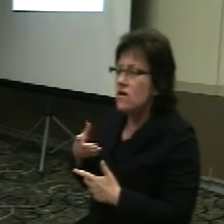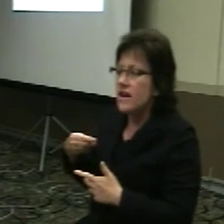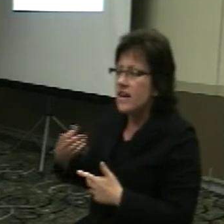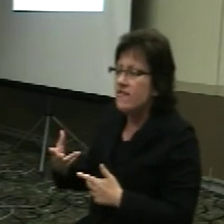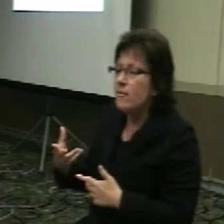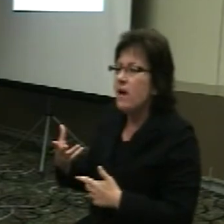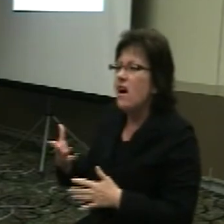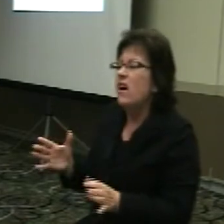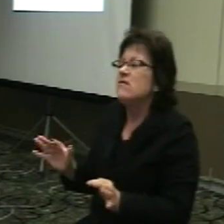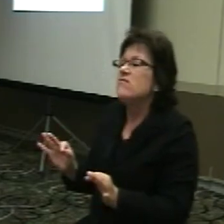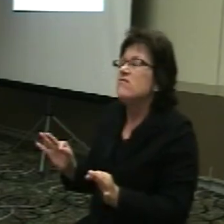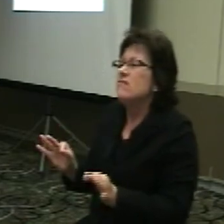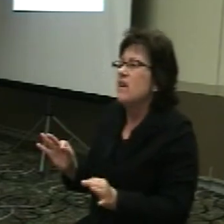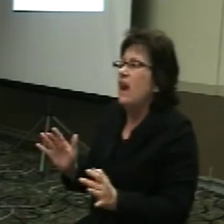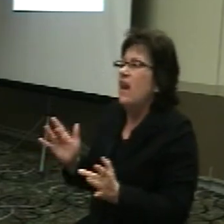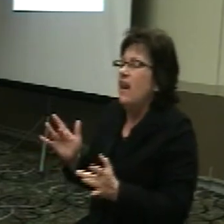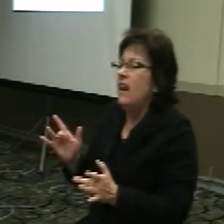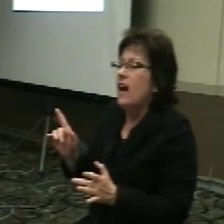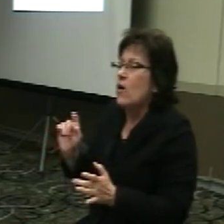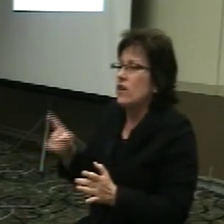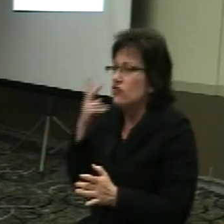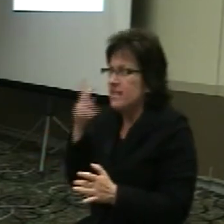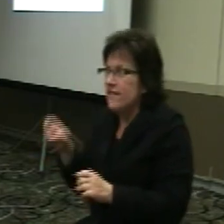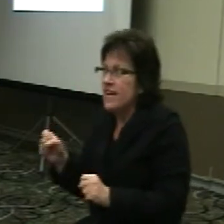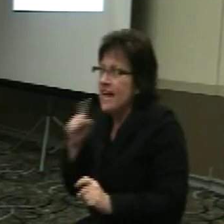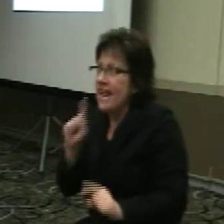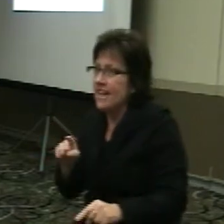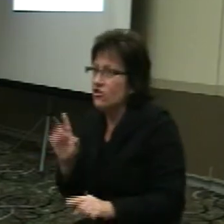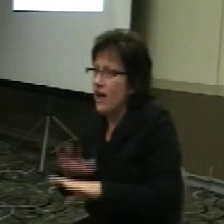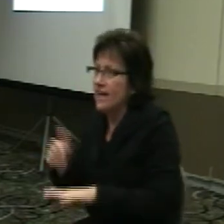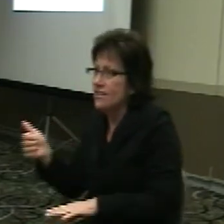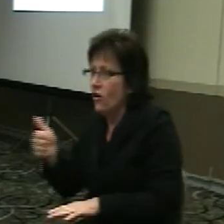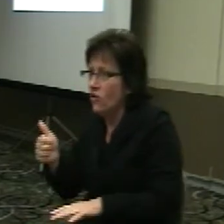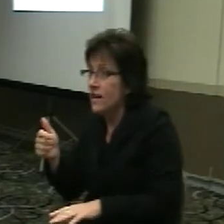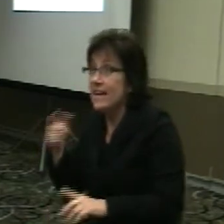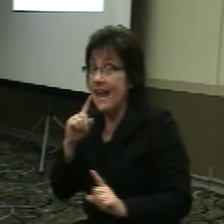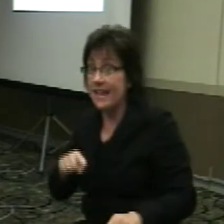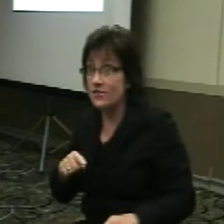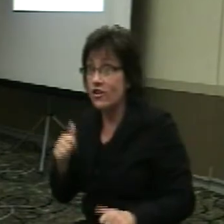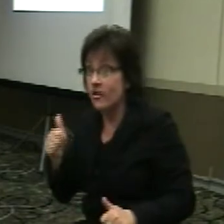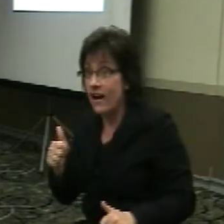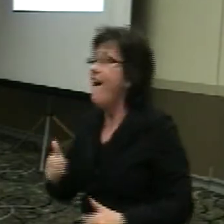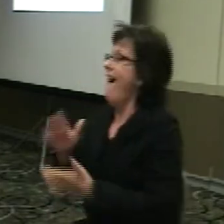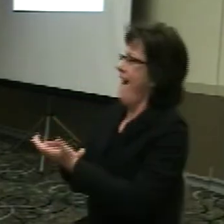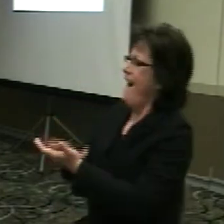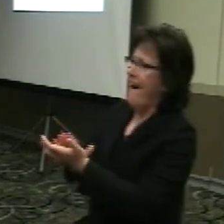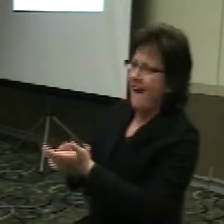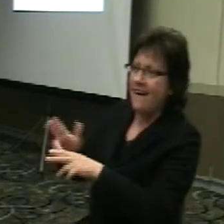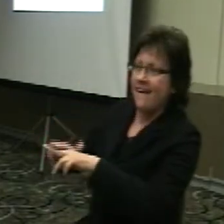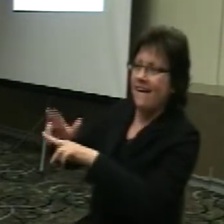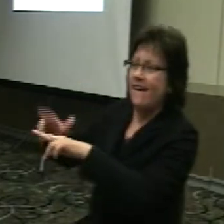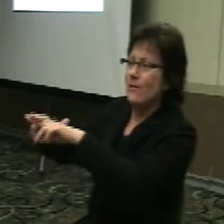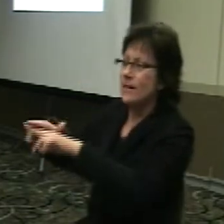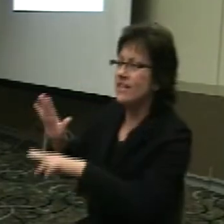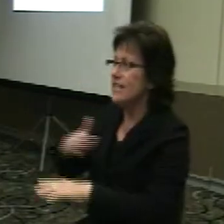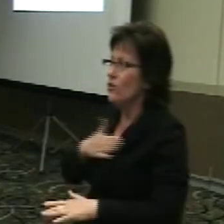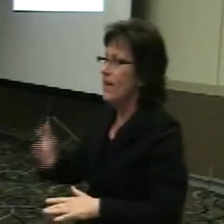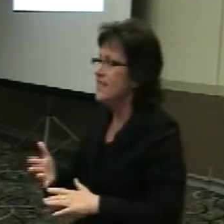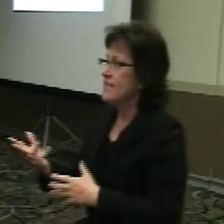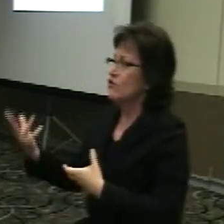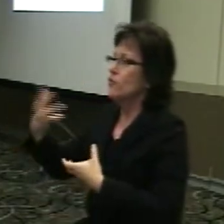kind of a question to see if he can give it on his own. And when he does, I can praise him, and I start to build his willingness to participate in the